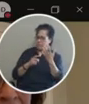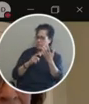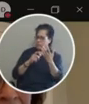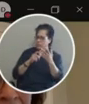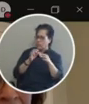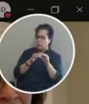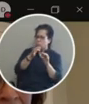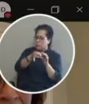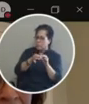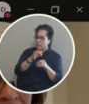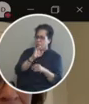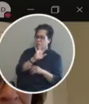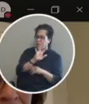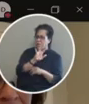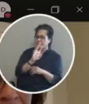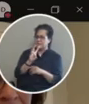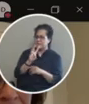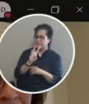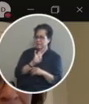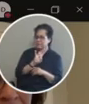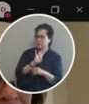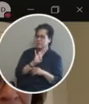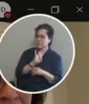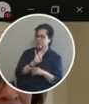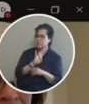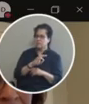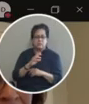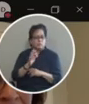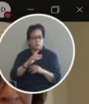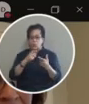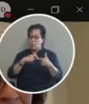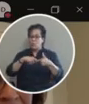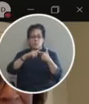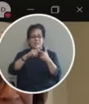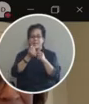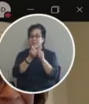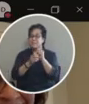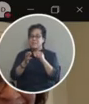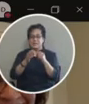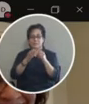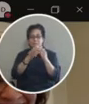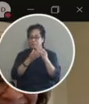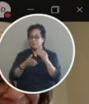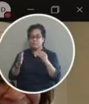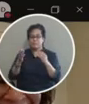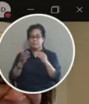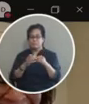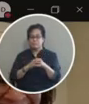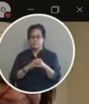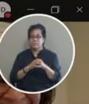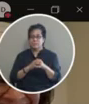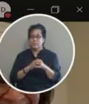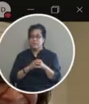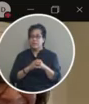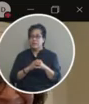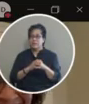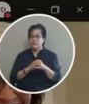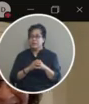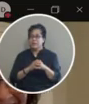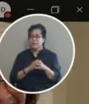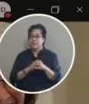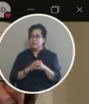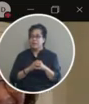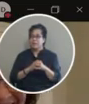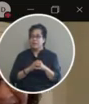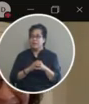tomorrow. No, you recessed everything. There you go. Okay.